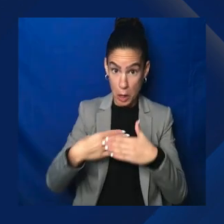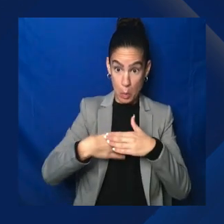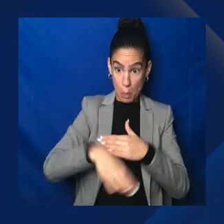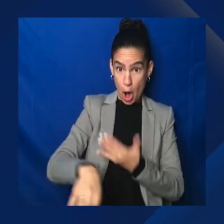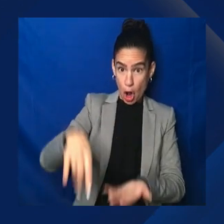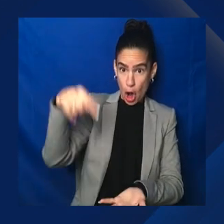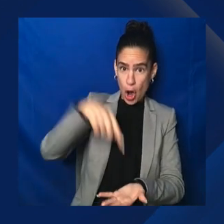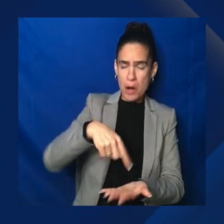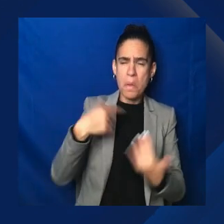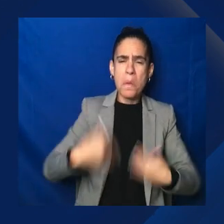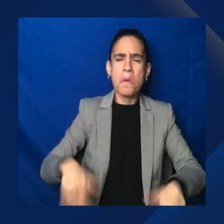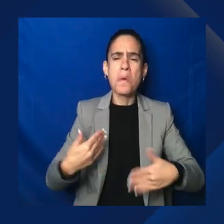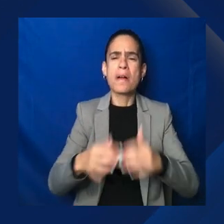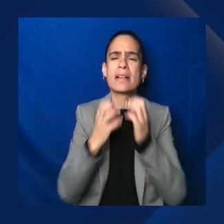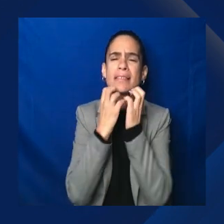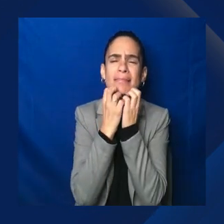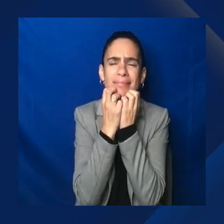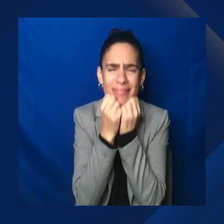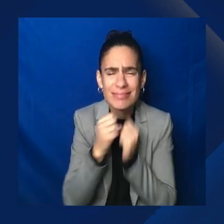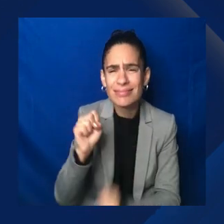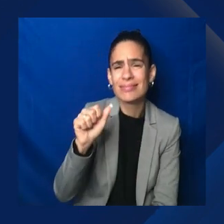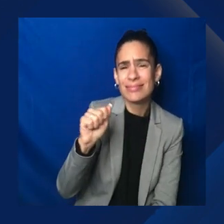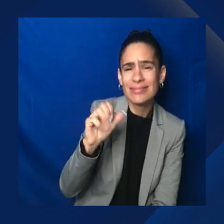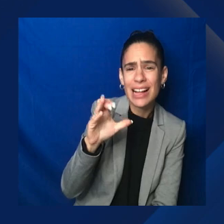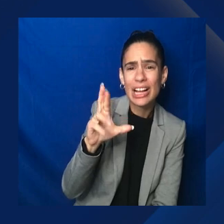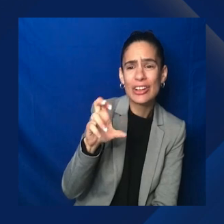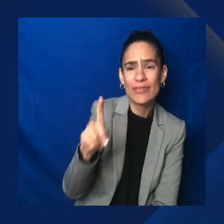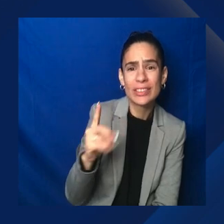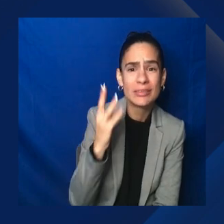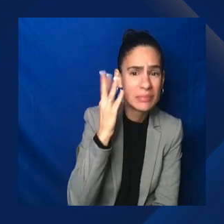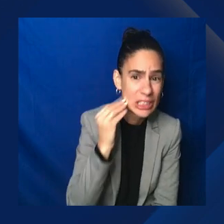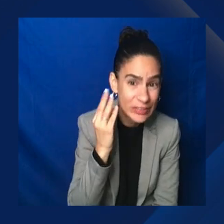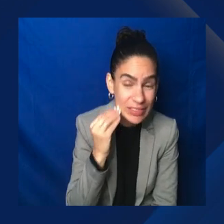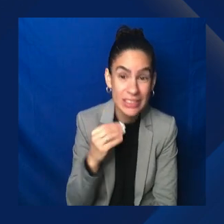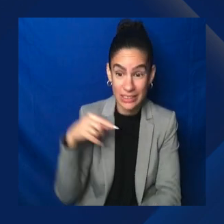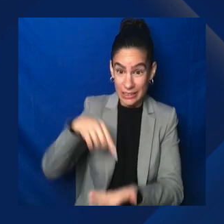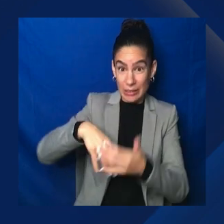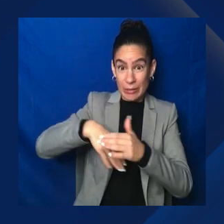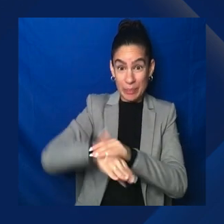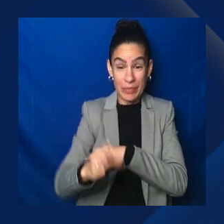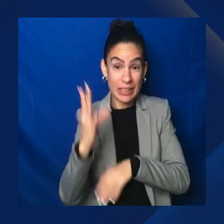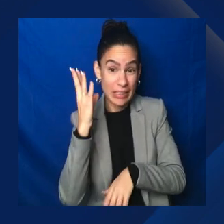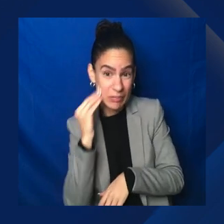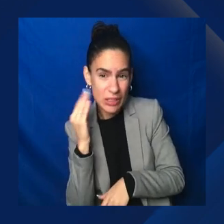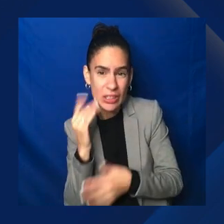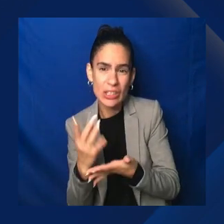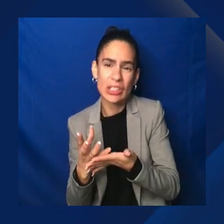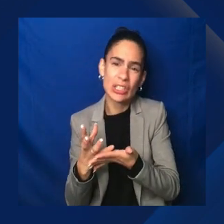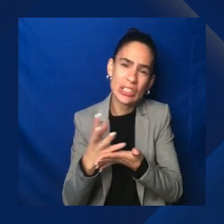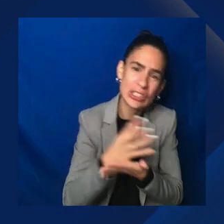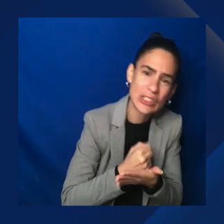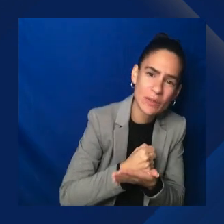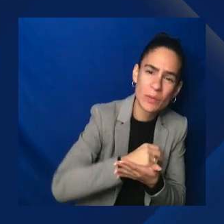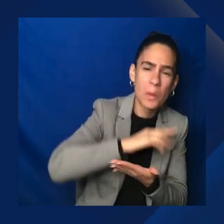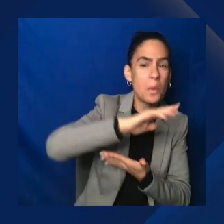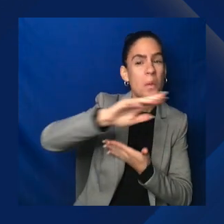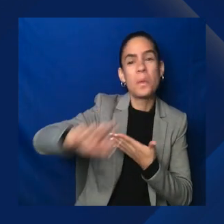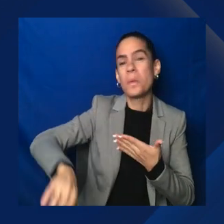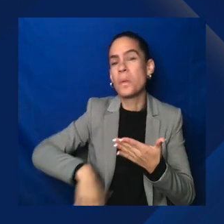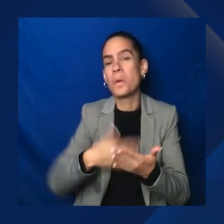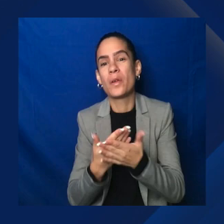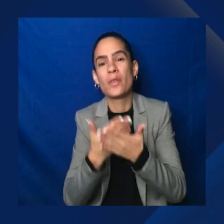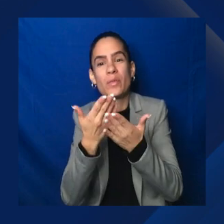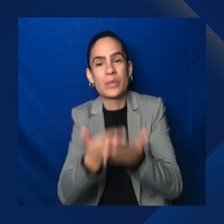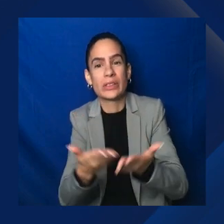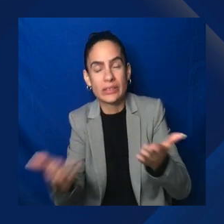experience, and it deserves all the resources. And I just want to say, I don't want to see my daughter bringing home